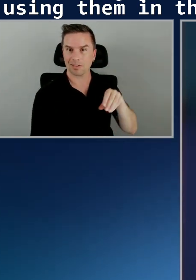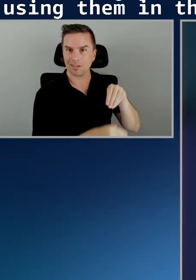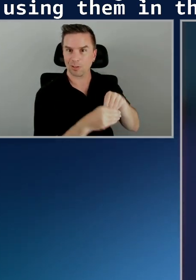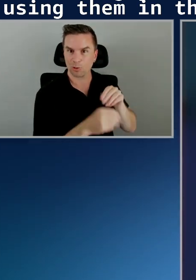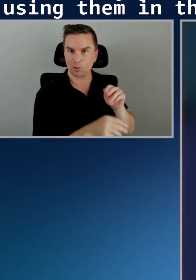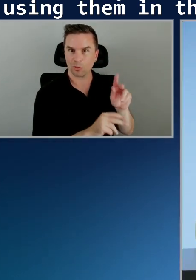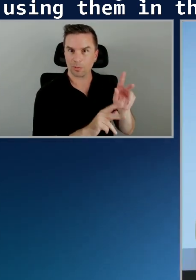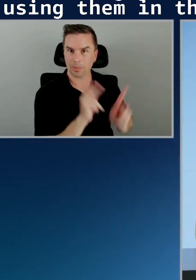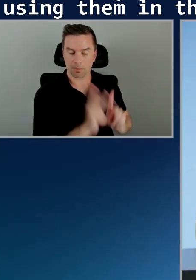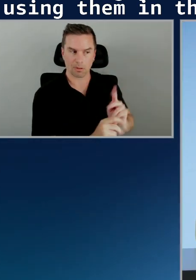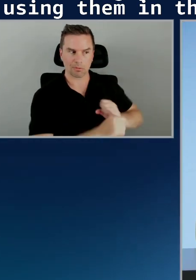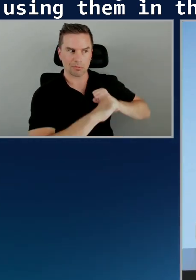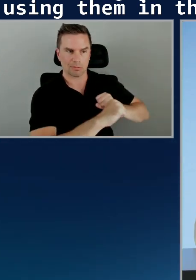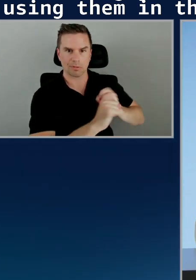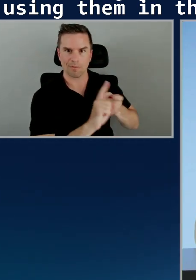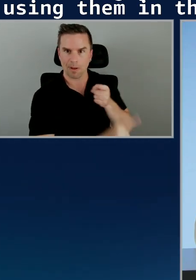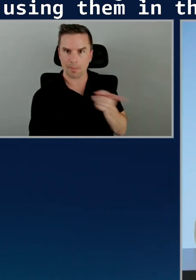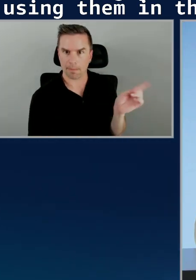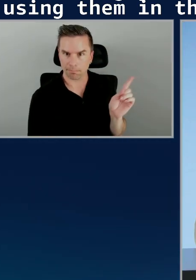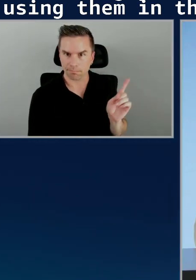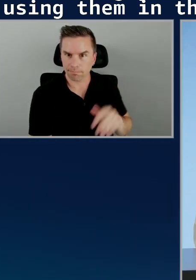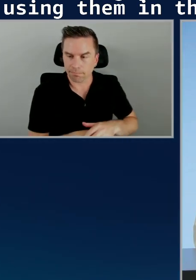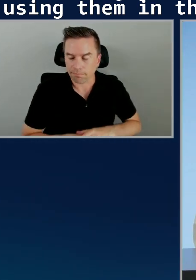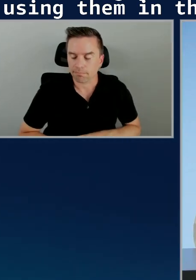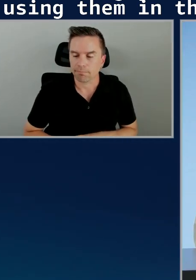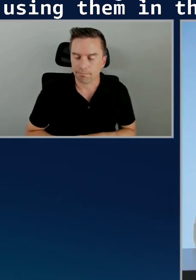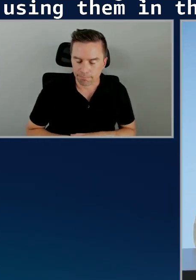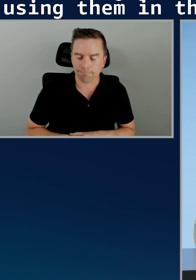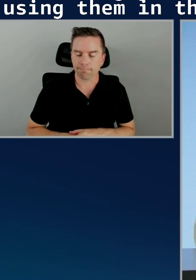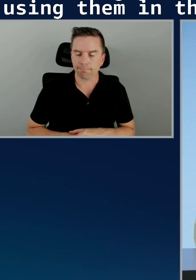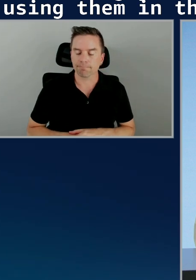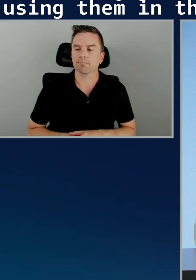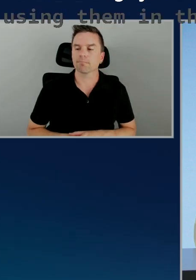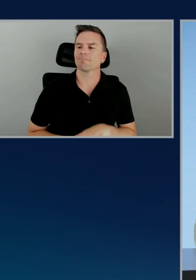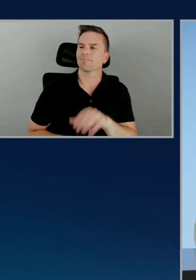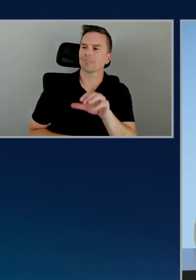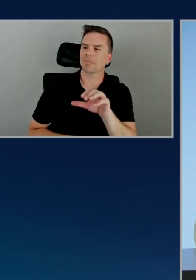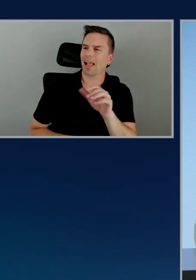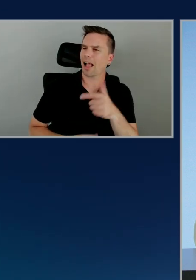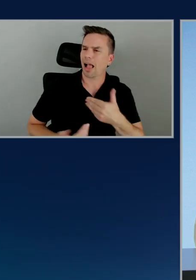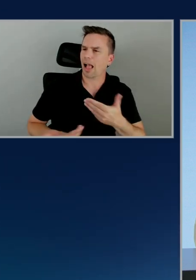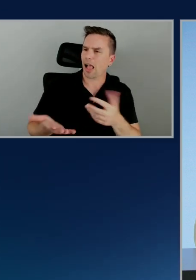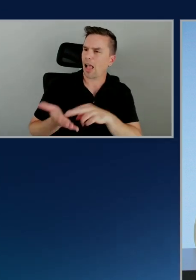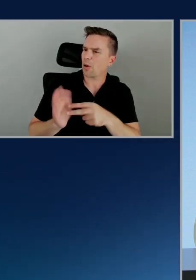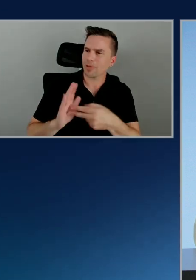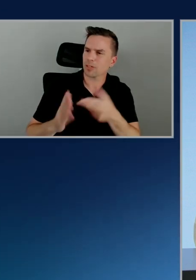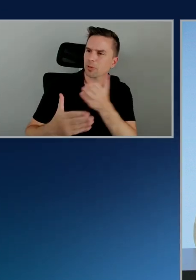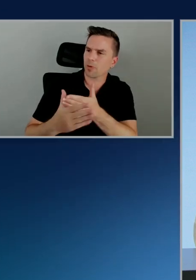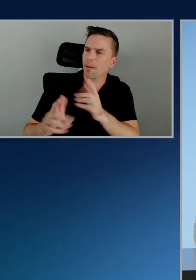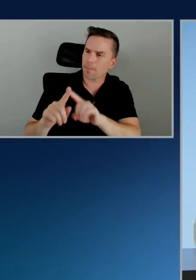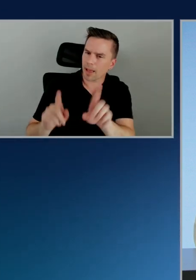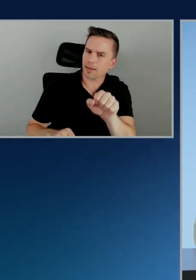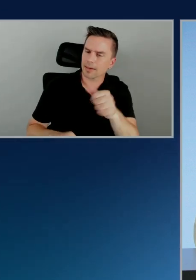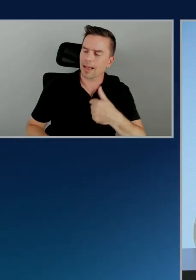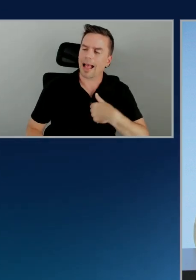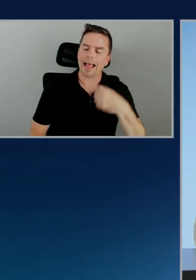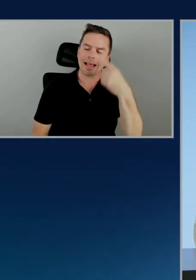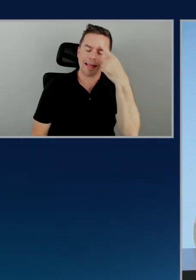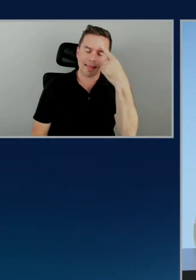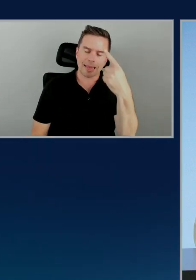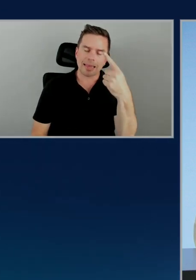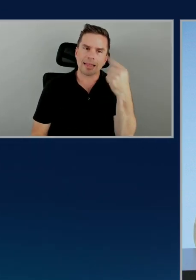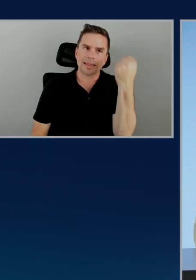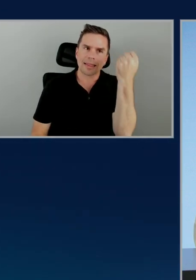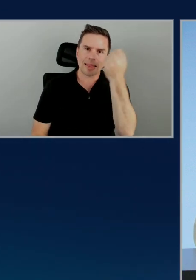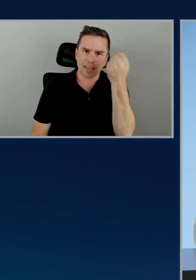right? Now, I was just I don't mean to interrupt here, but I think the theory is great, but I know you've